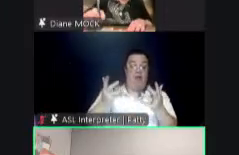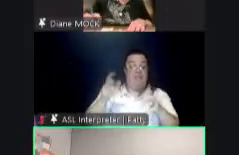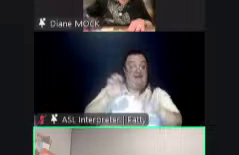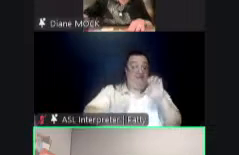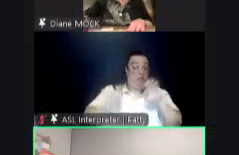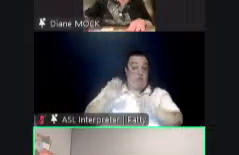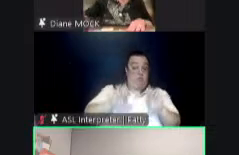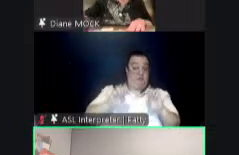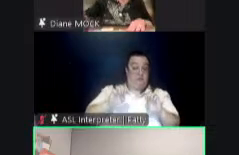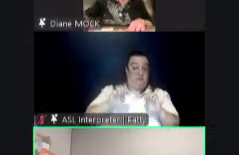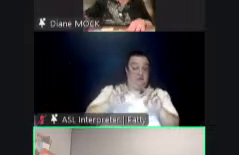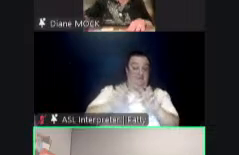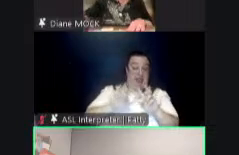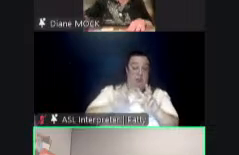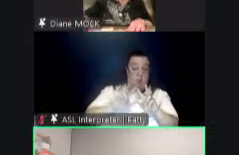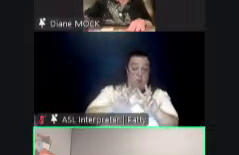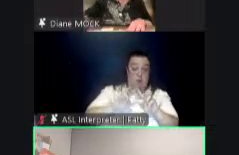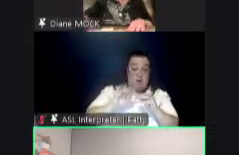one. But number two,